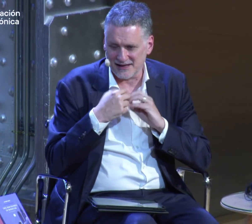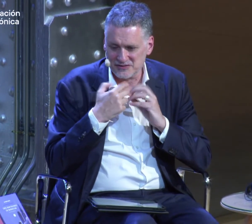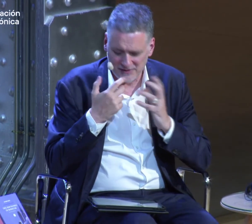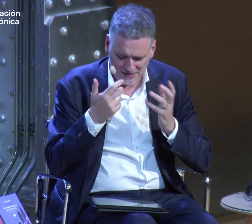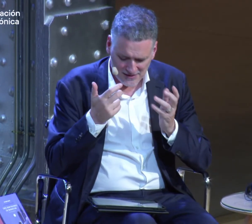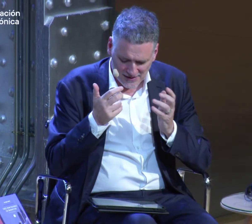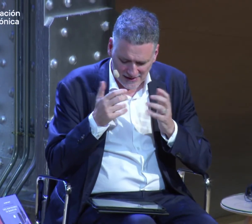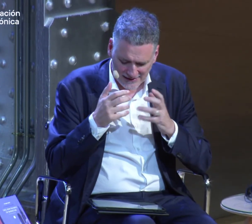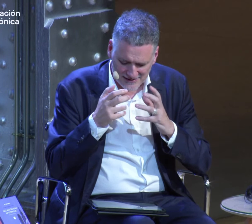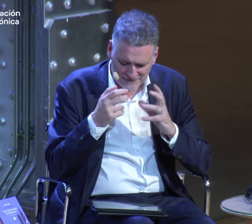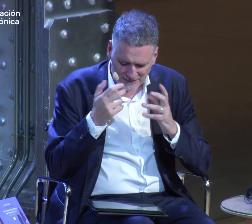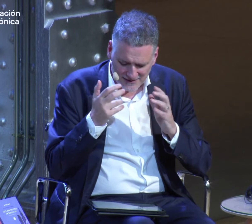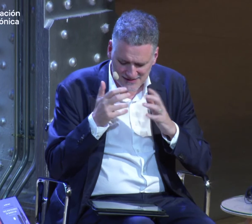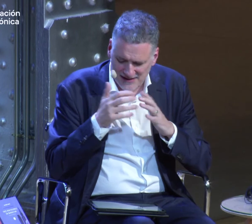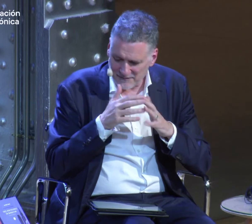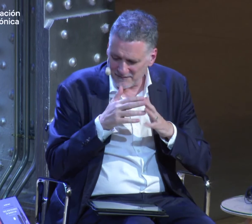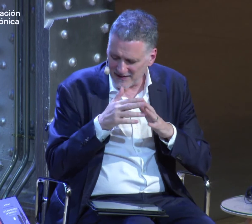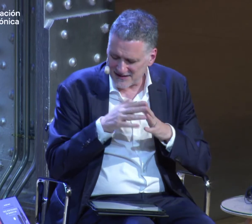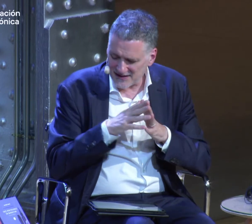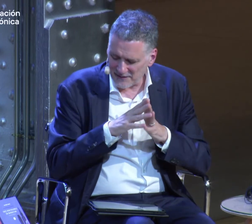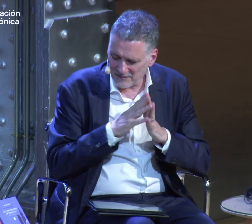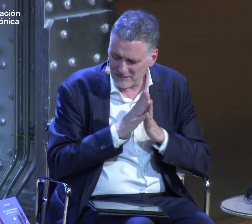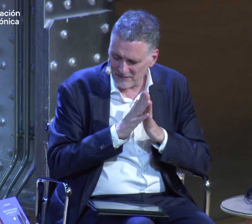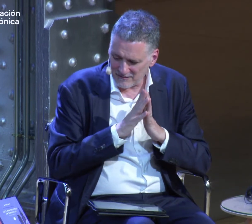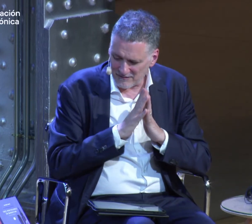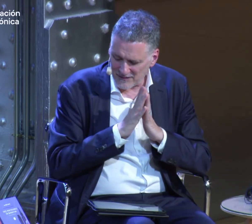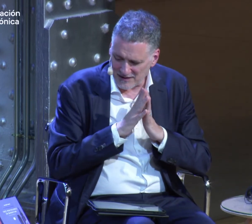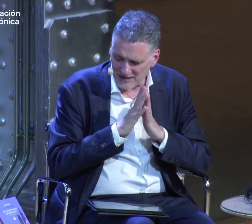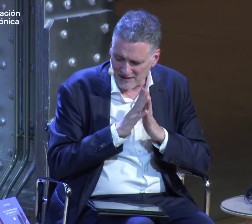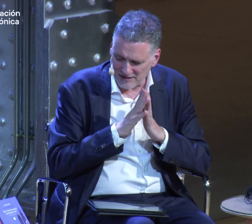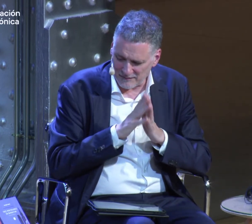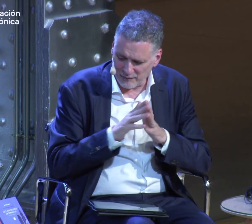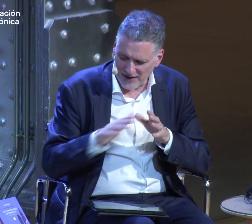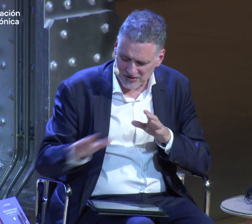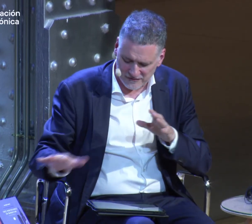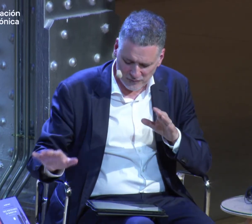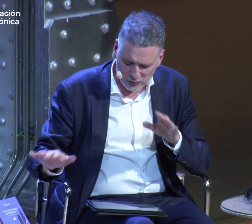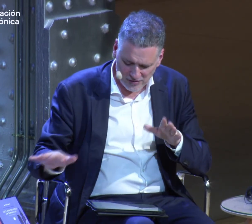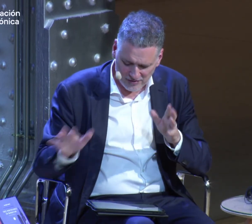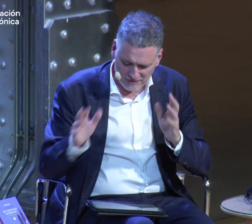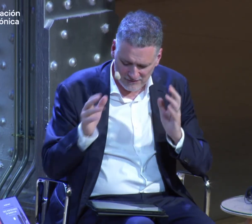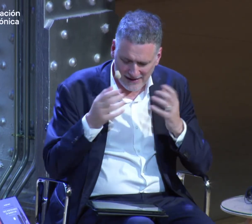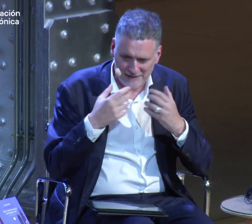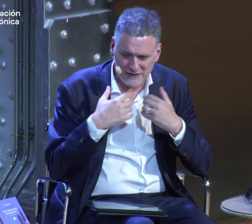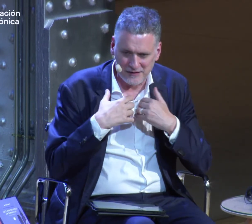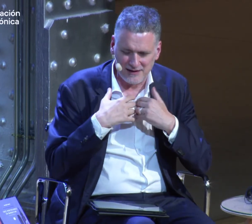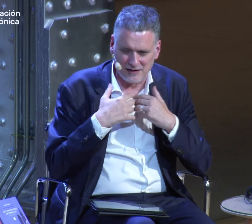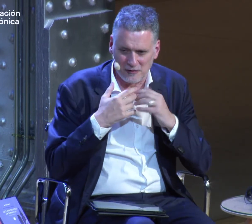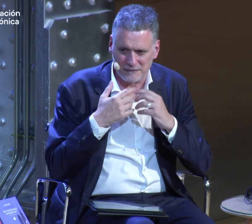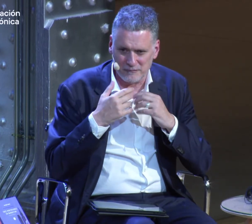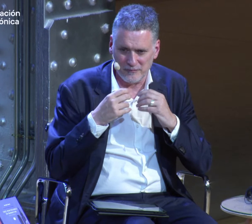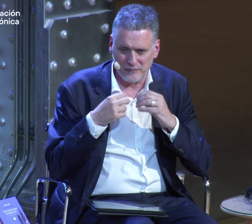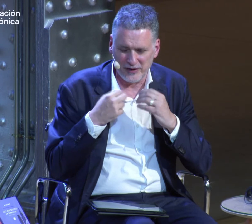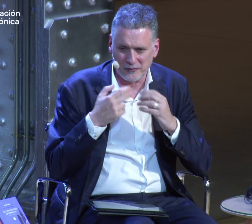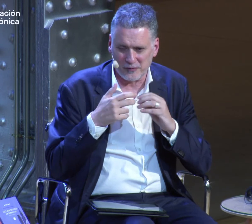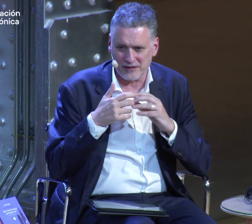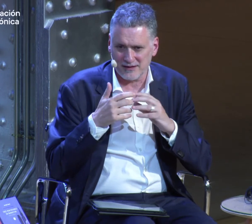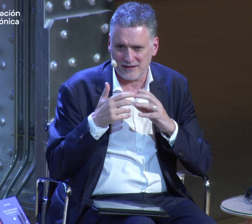the detachment. In some parts of the book, I had the feeling